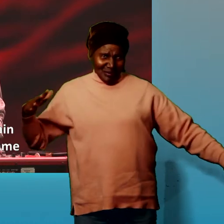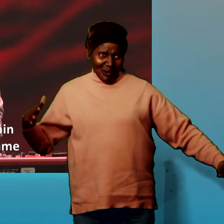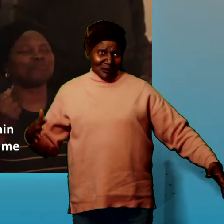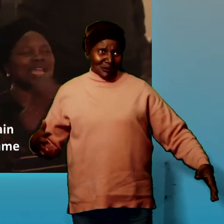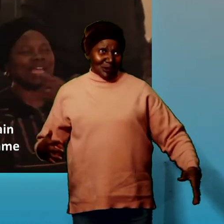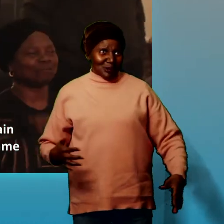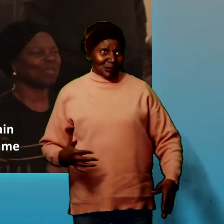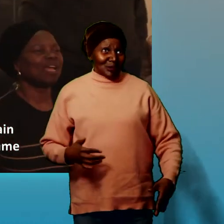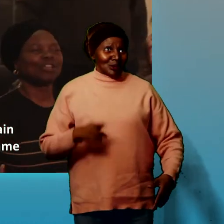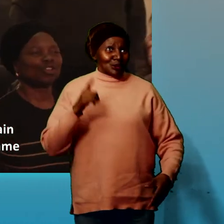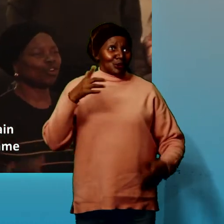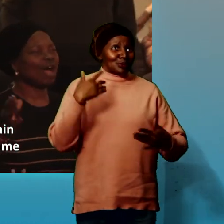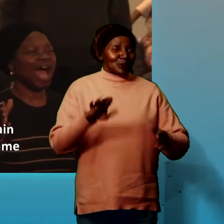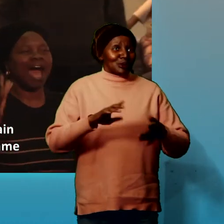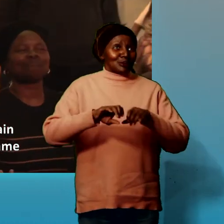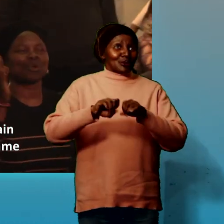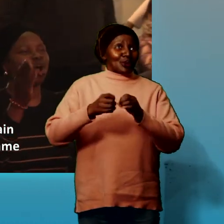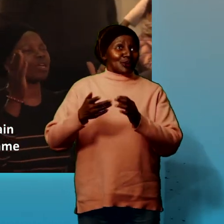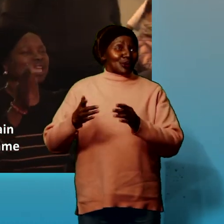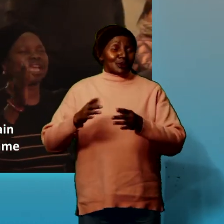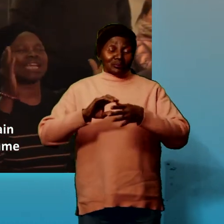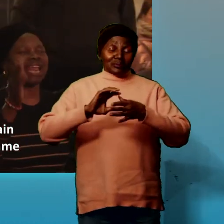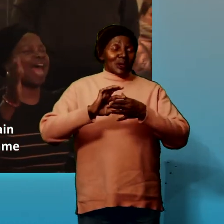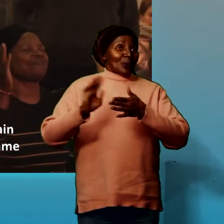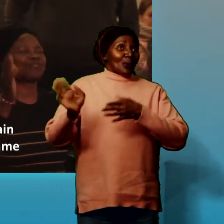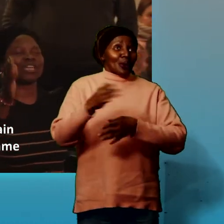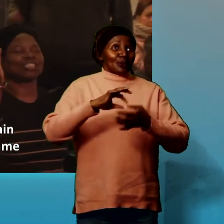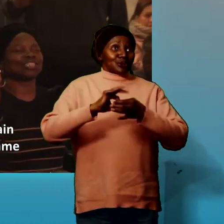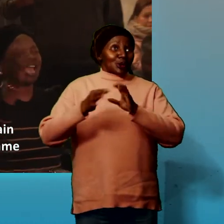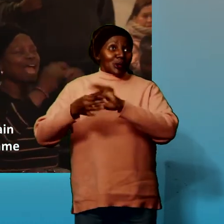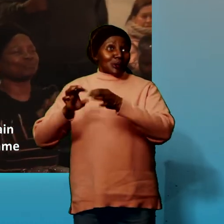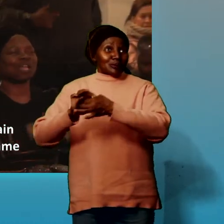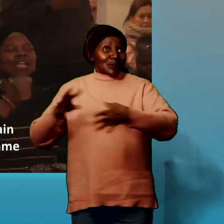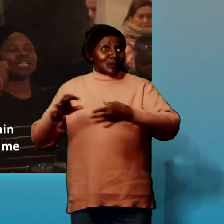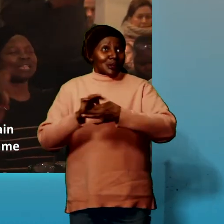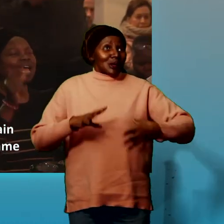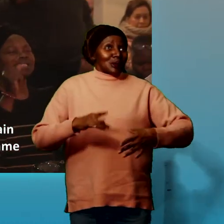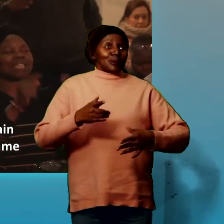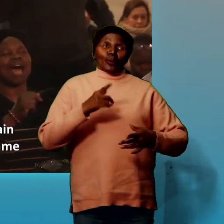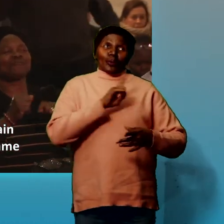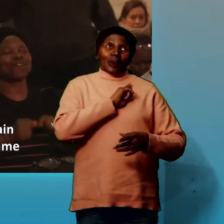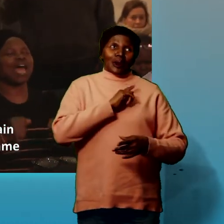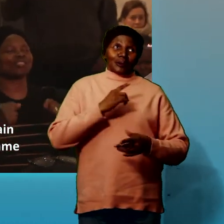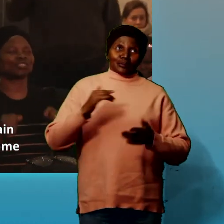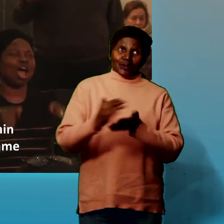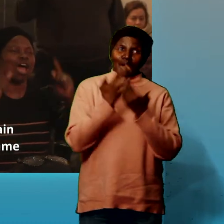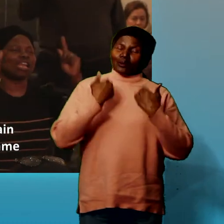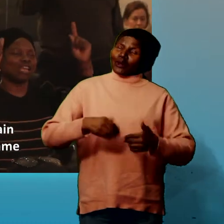Yes.